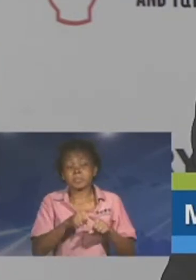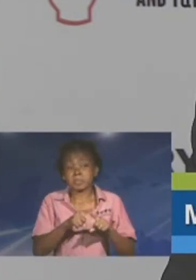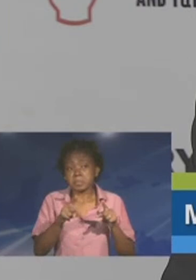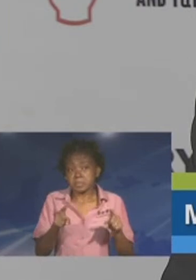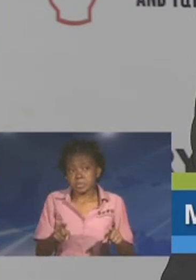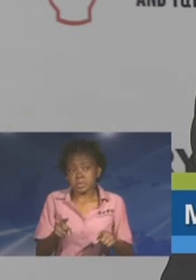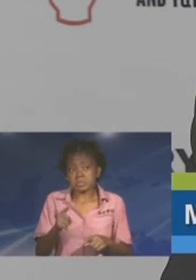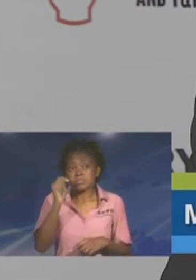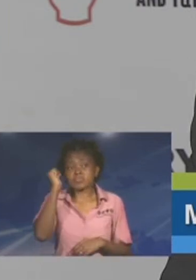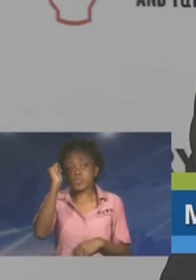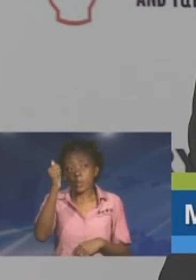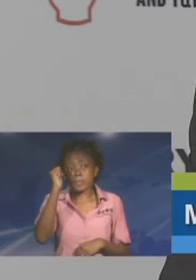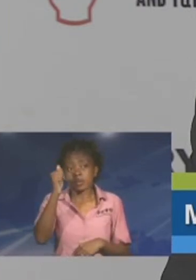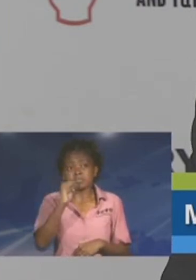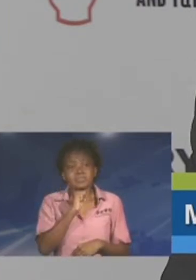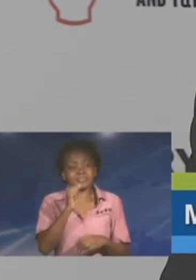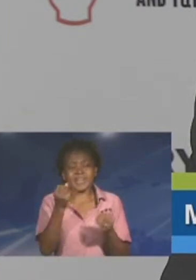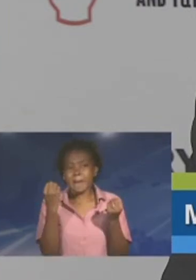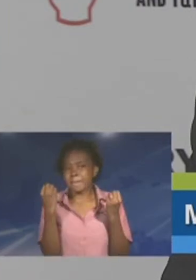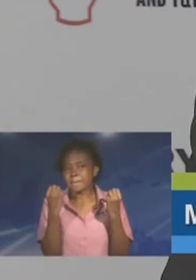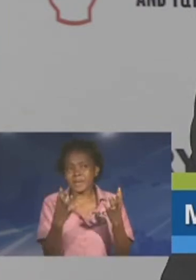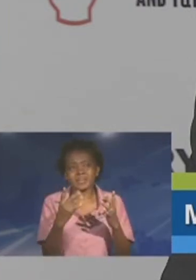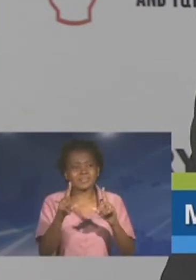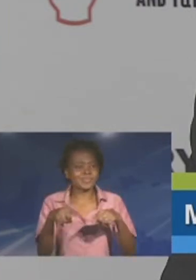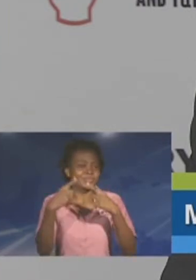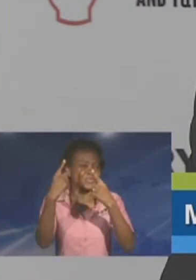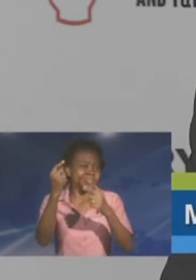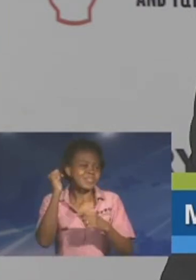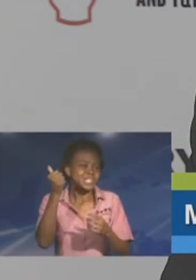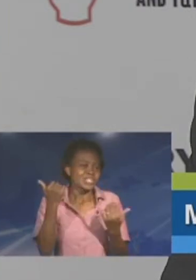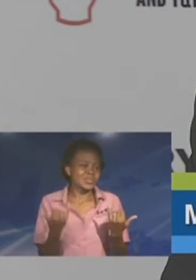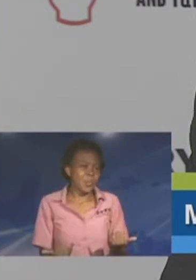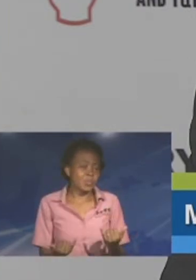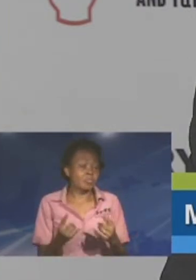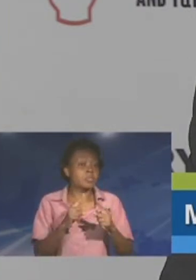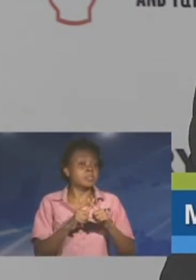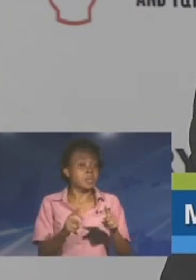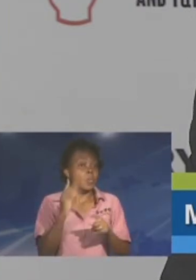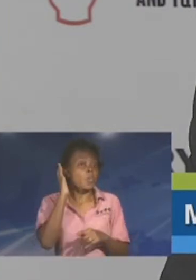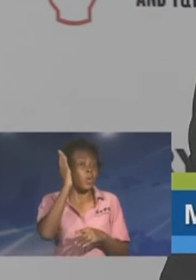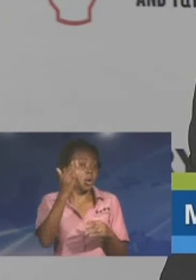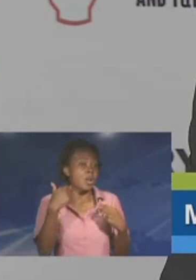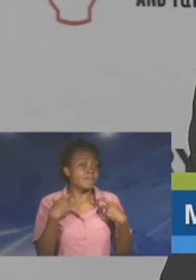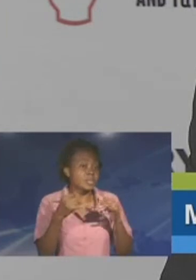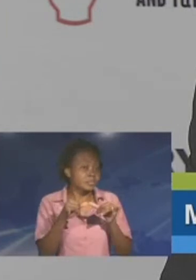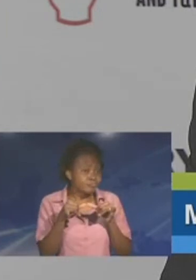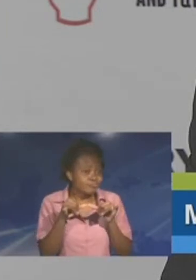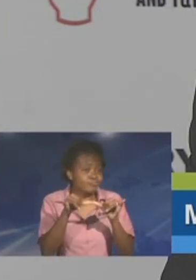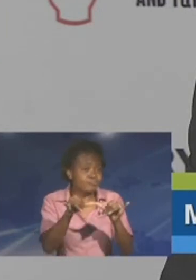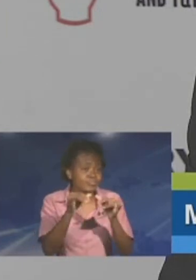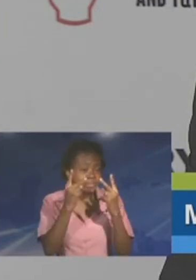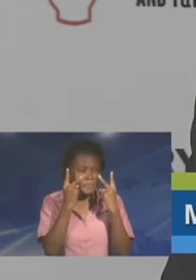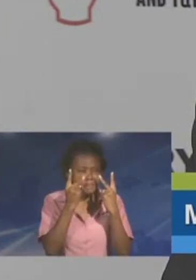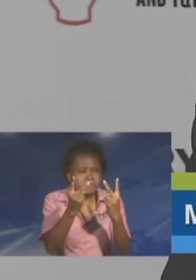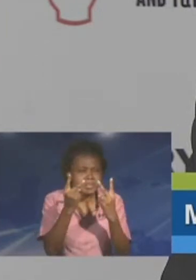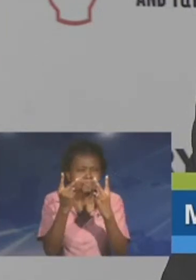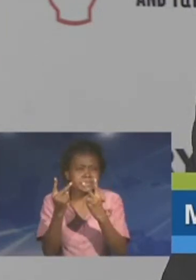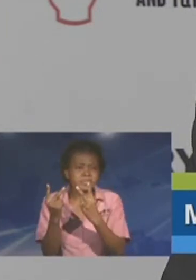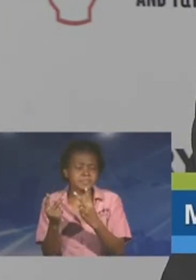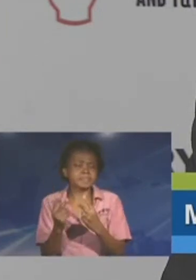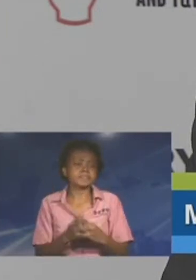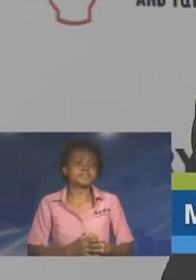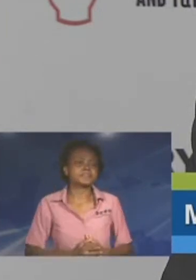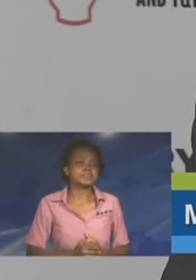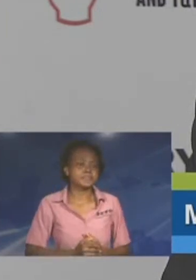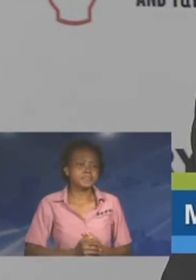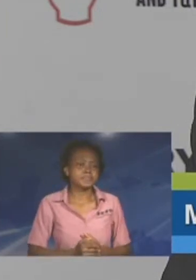to the different RHAs, but certainly it is something that we will keep our eye on. As I said, the Omicron variant and even